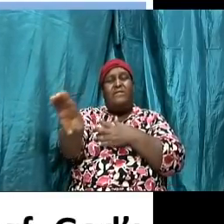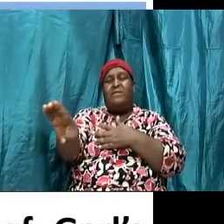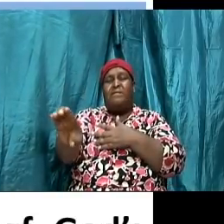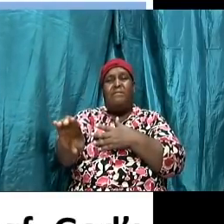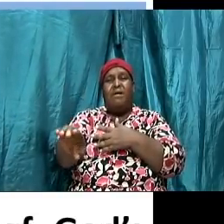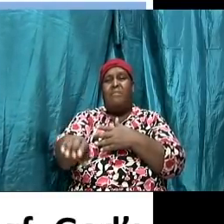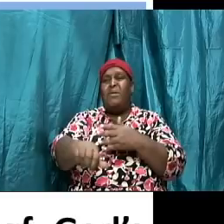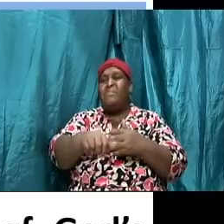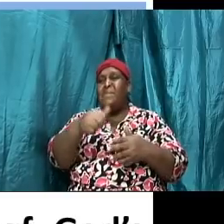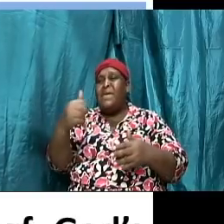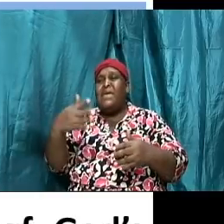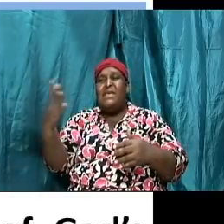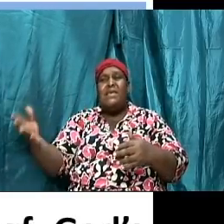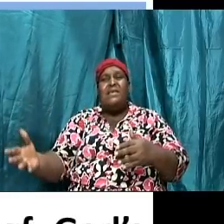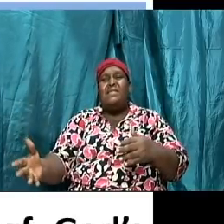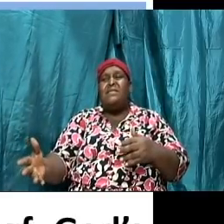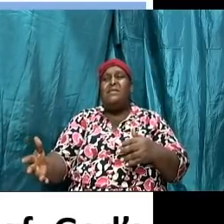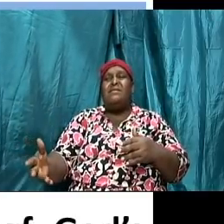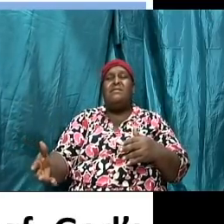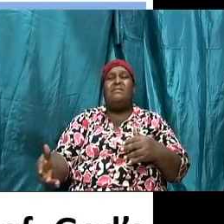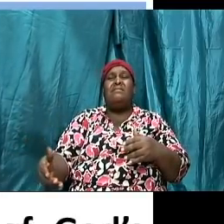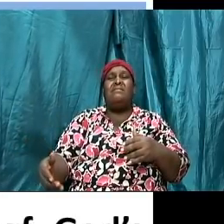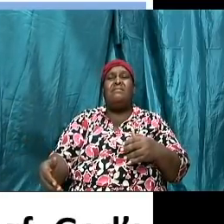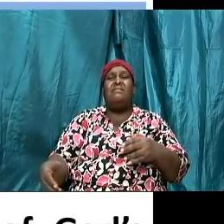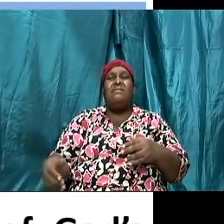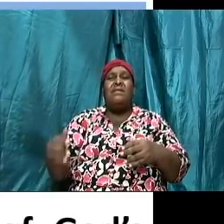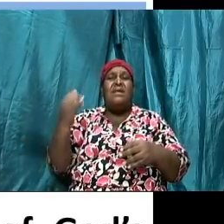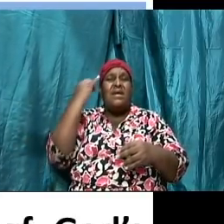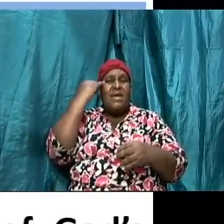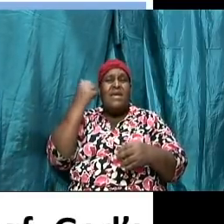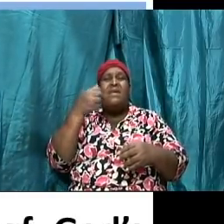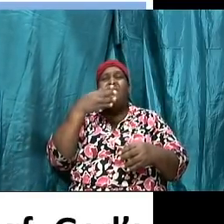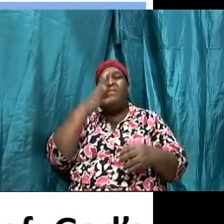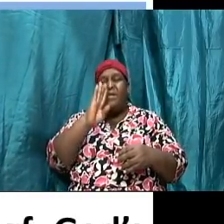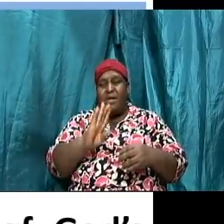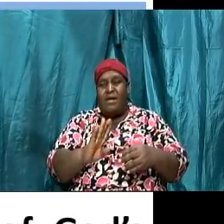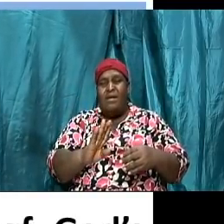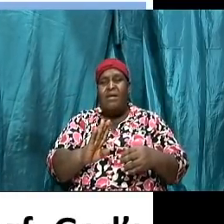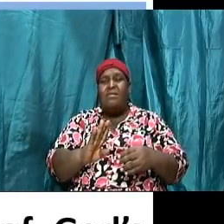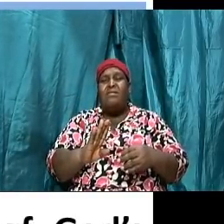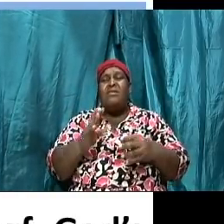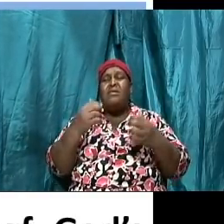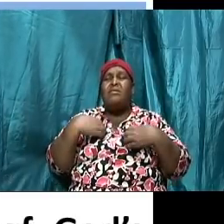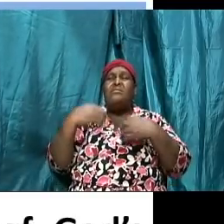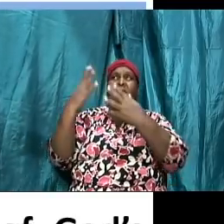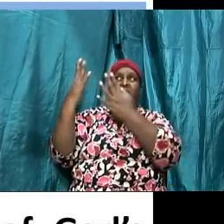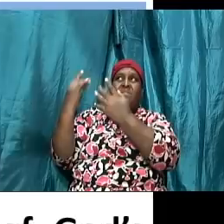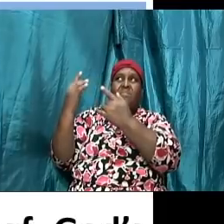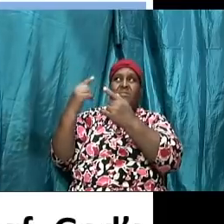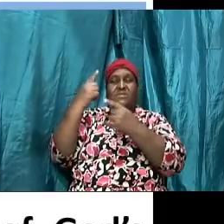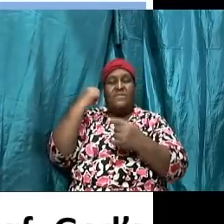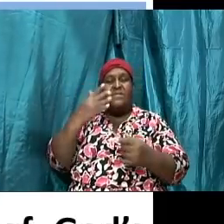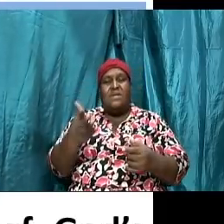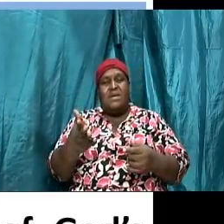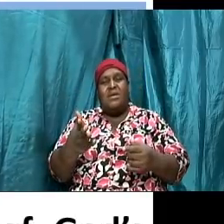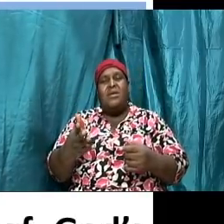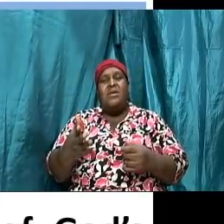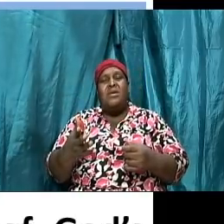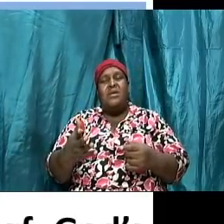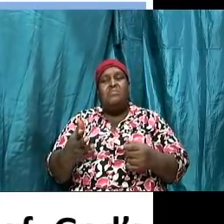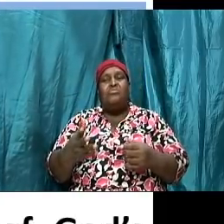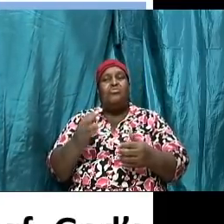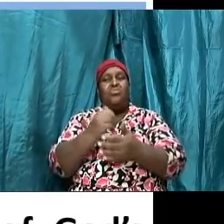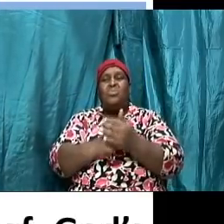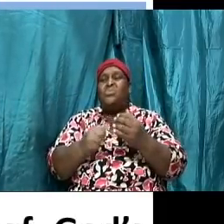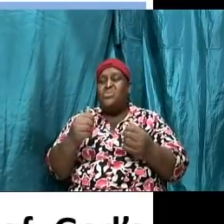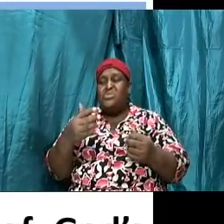any form of restitution that they should get if God should extend any form of mercy to them for doing a particular thing. So if a